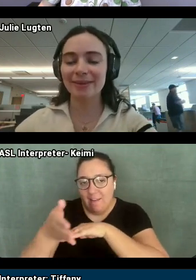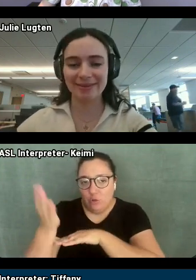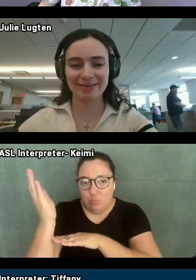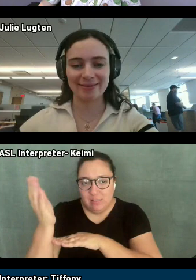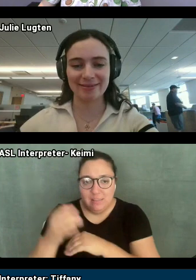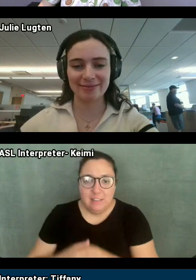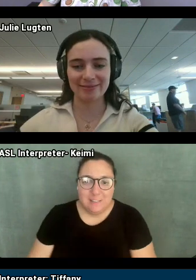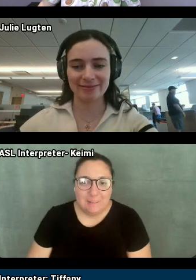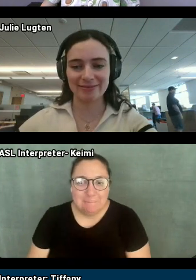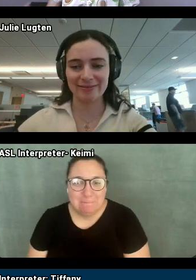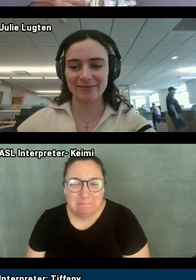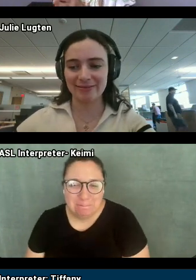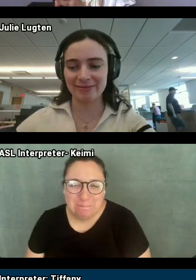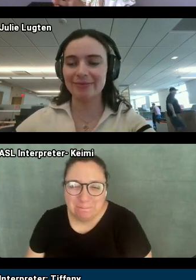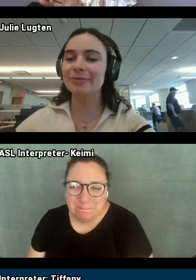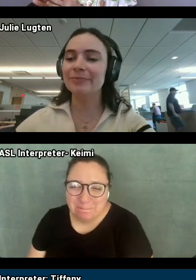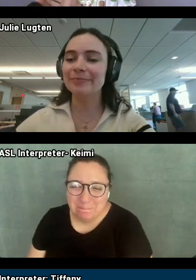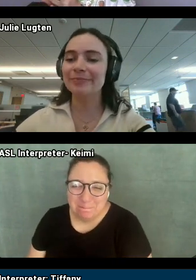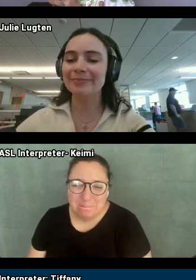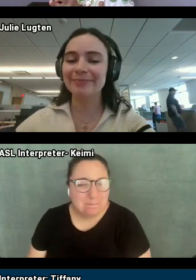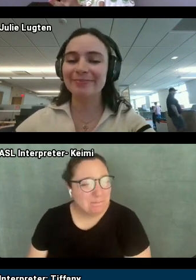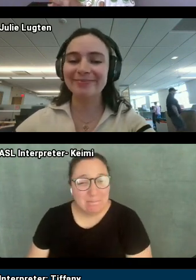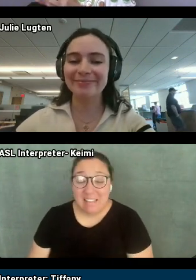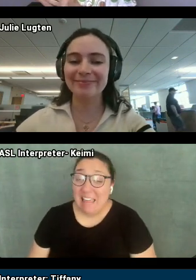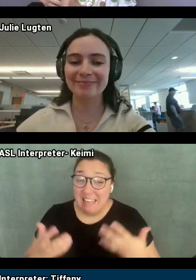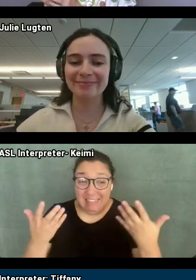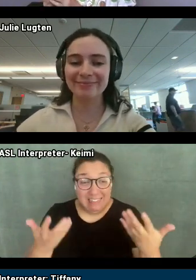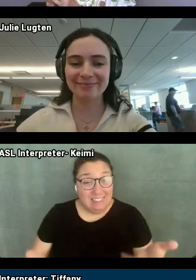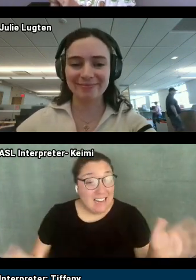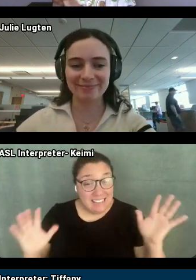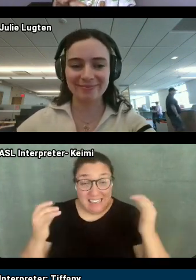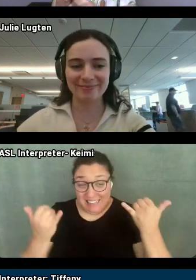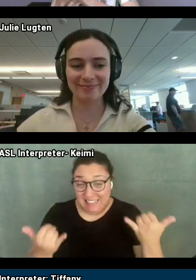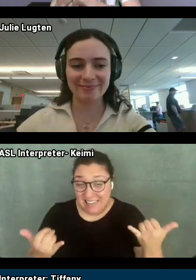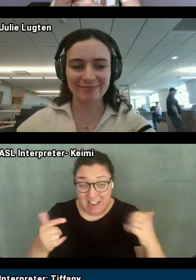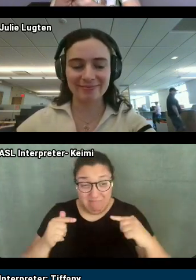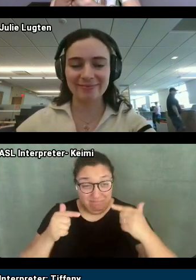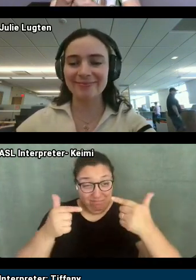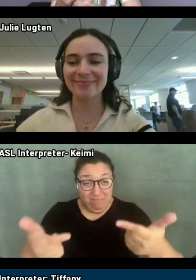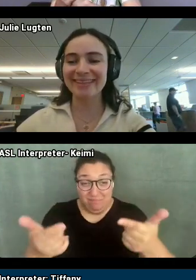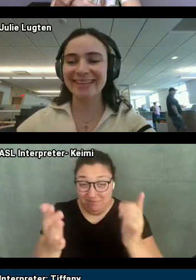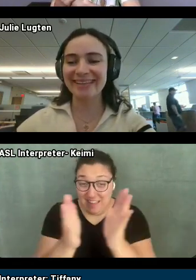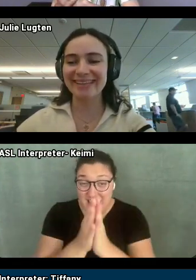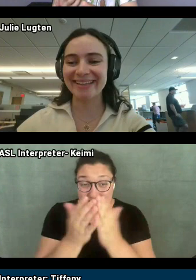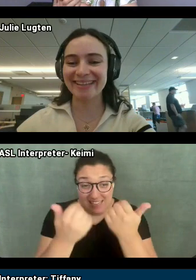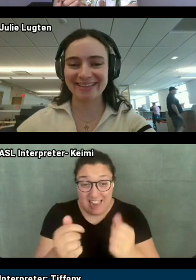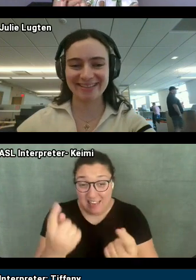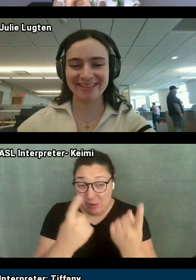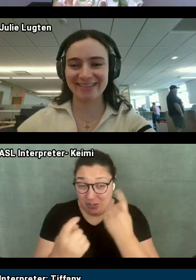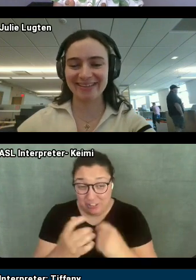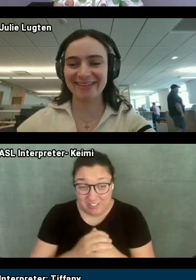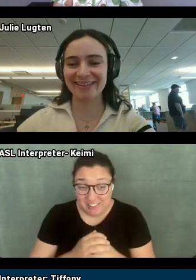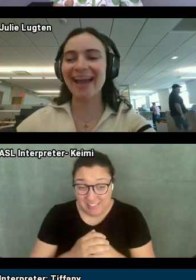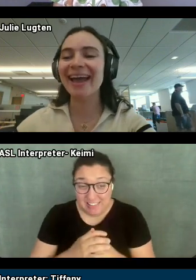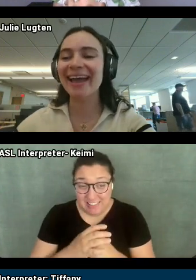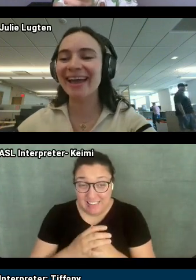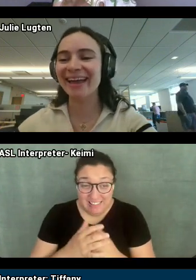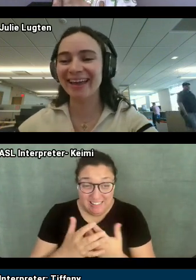And all right, that is it. So here's your chance to ask a HubSpot pro some questions, and also me if you